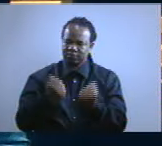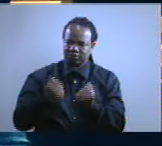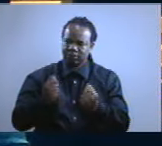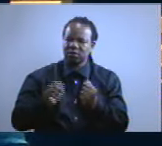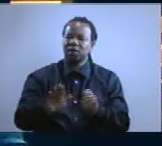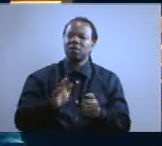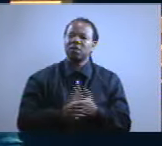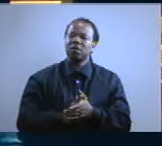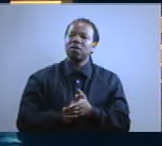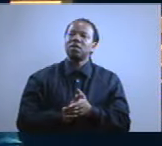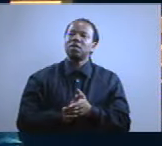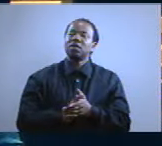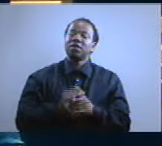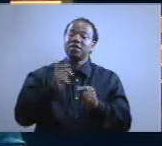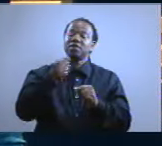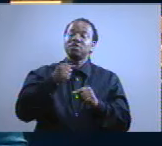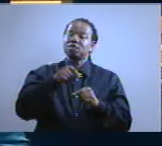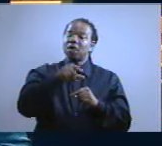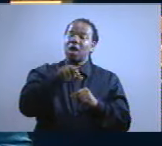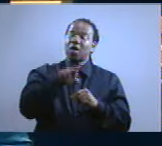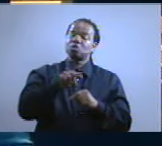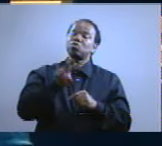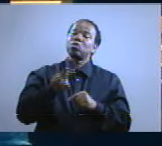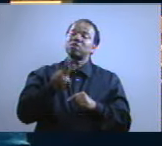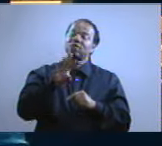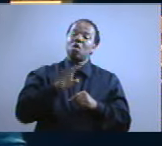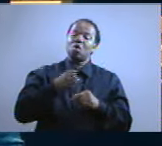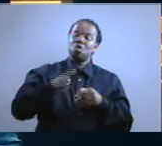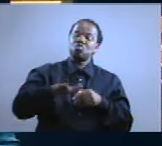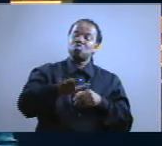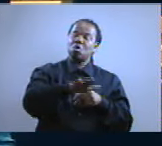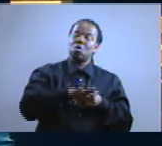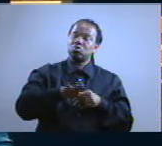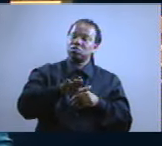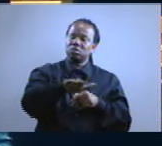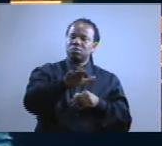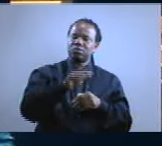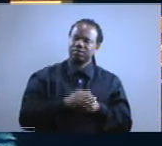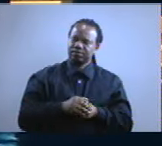of the R24 highway is in line